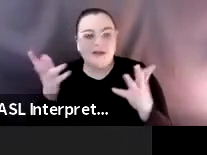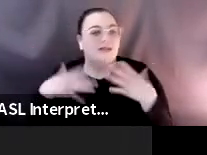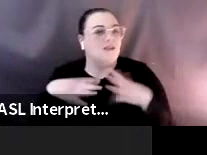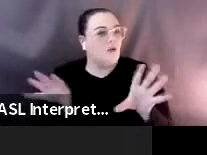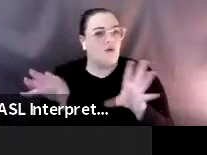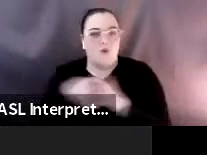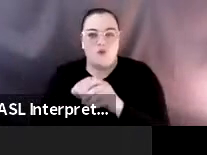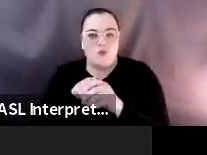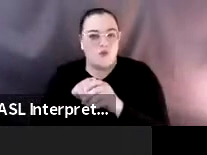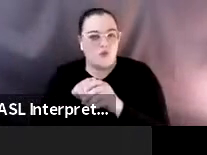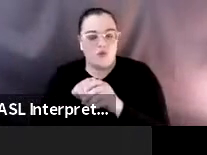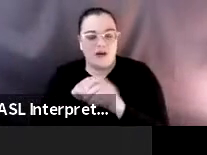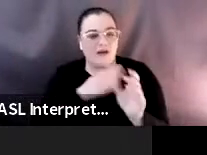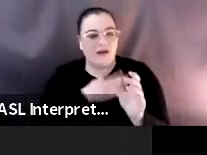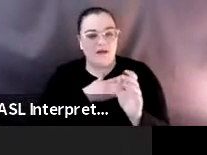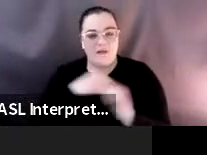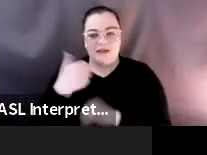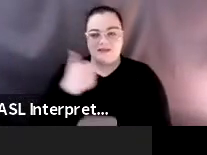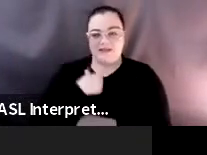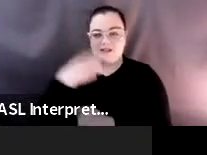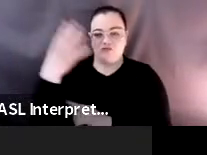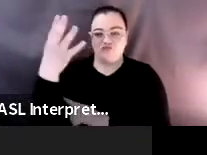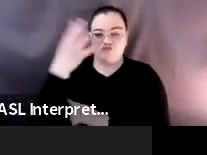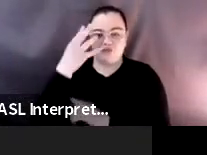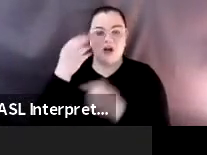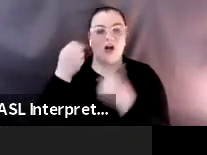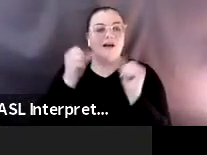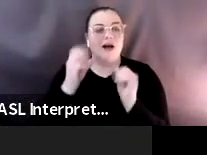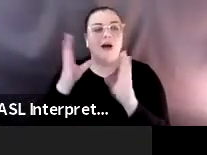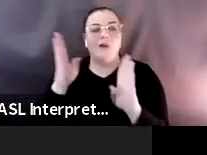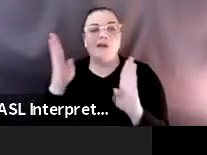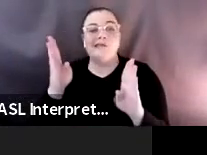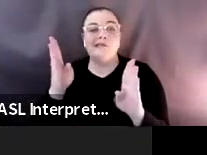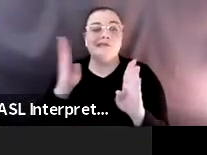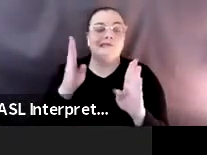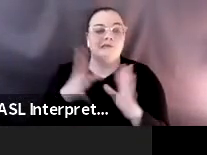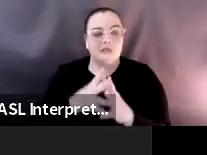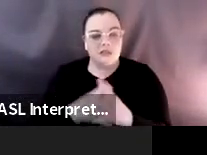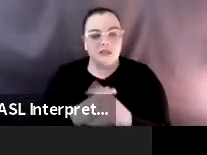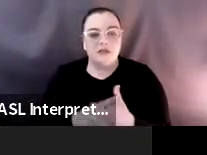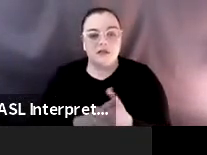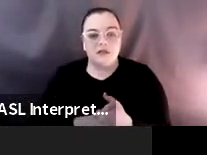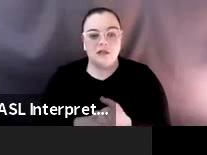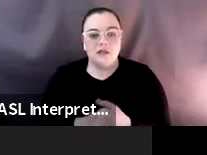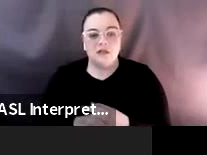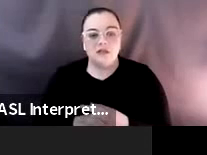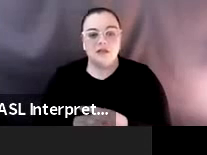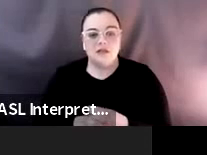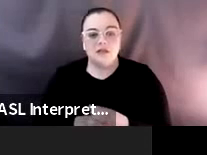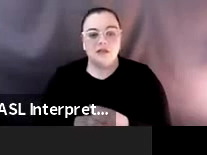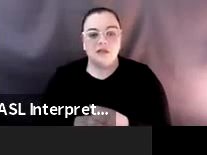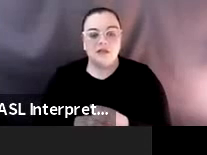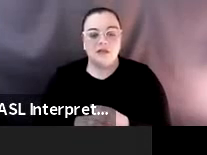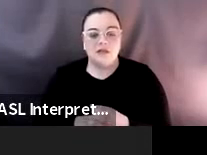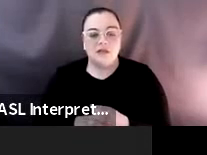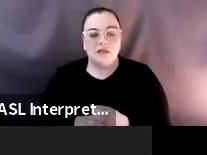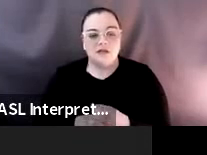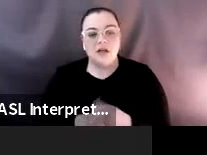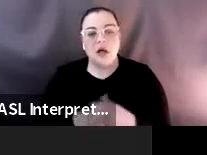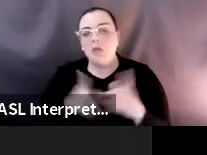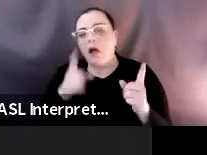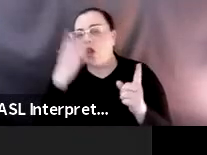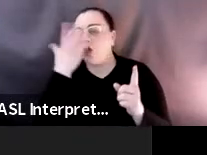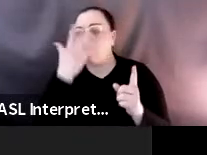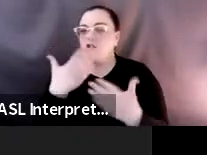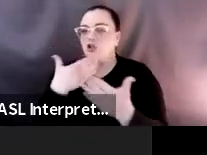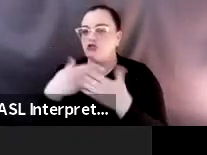my self-tape audition. I probably want to end it a few frames back. So I'm going to see, all right, right about here probably is where a good place is.